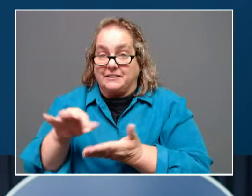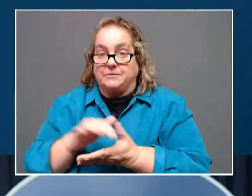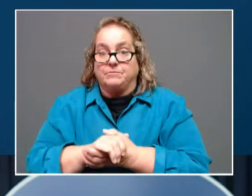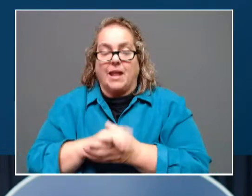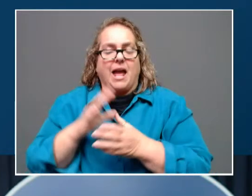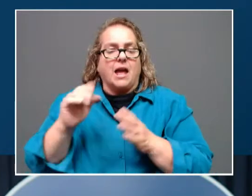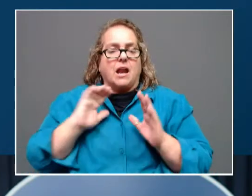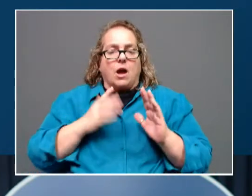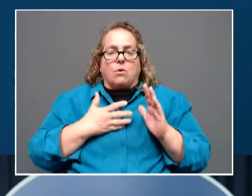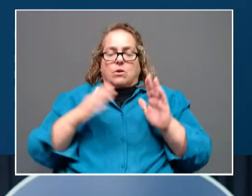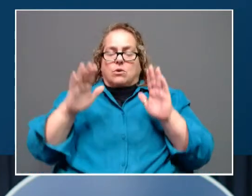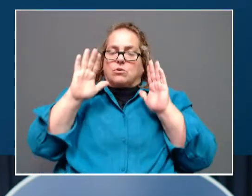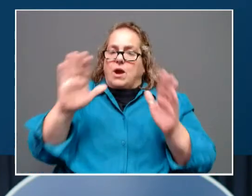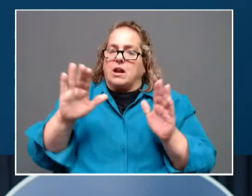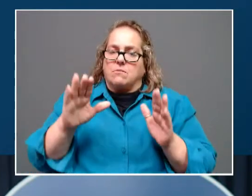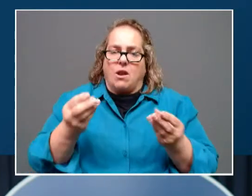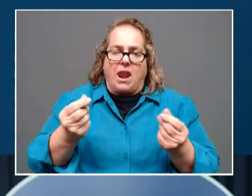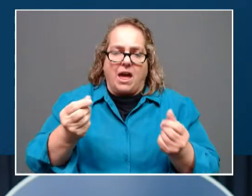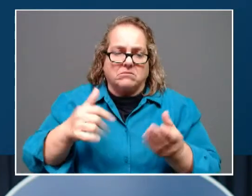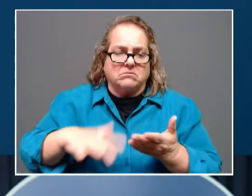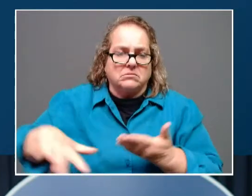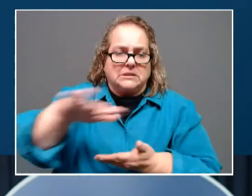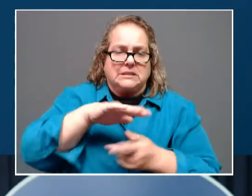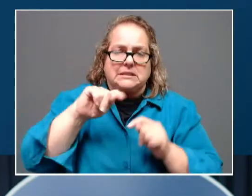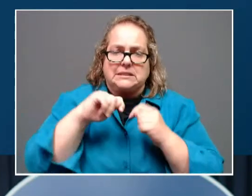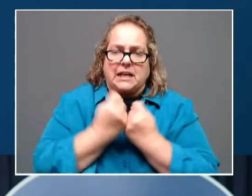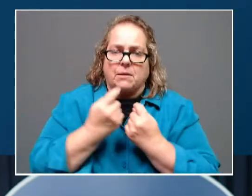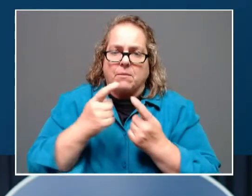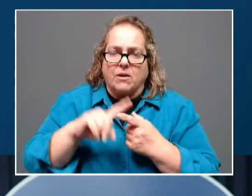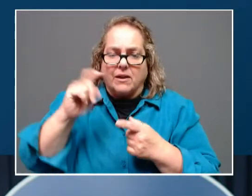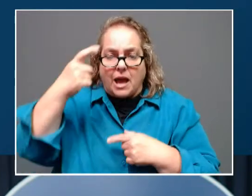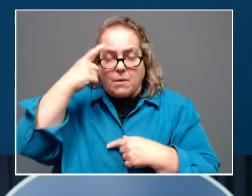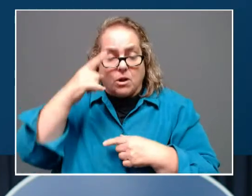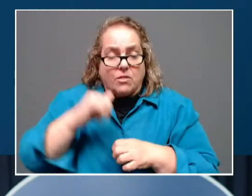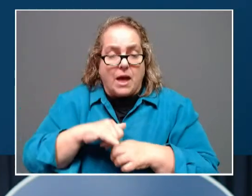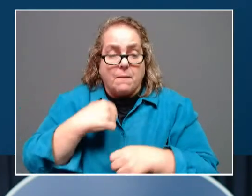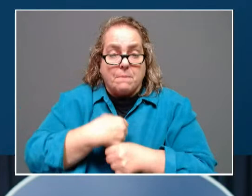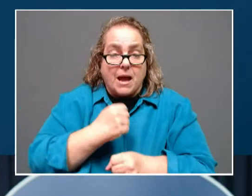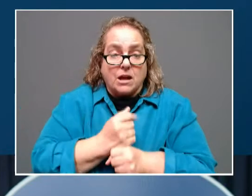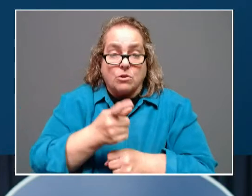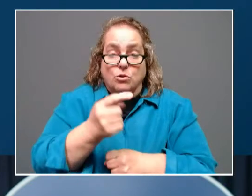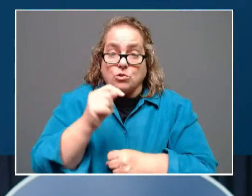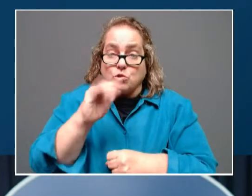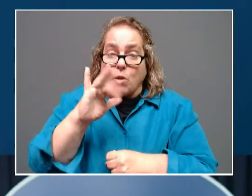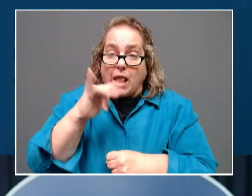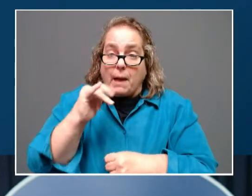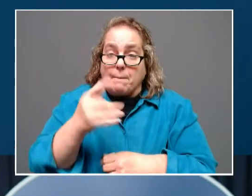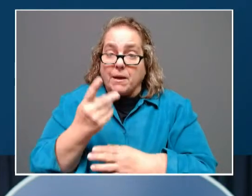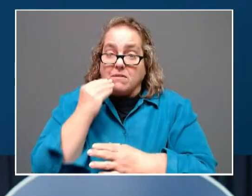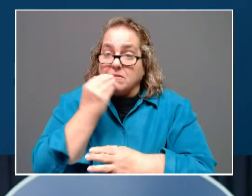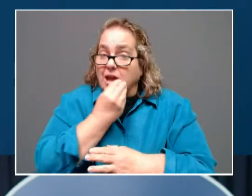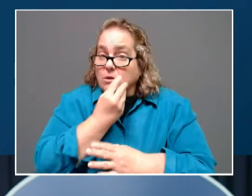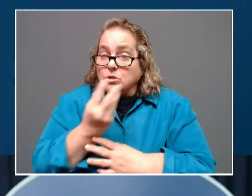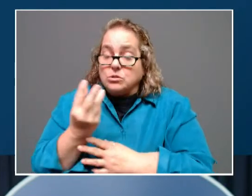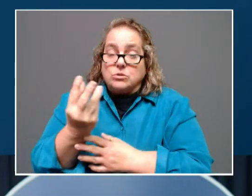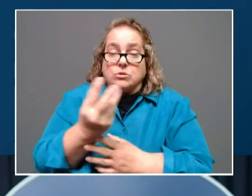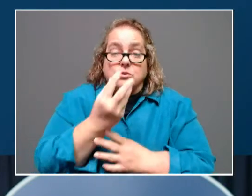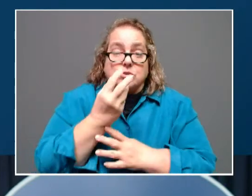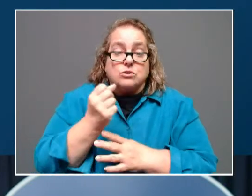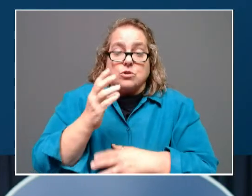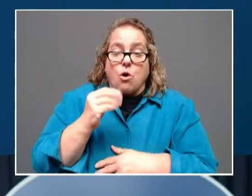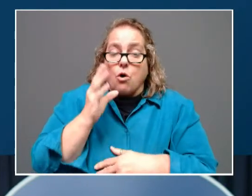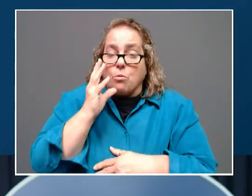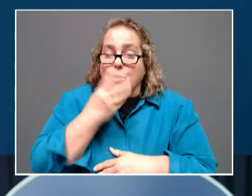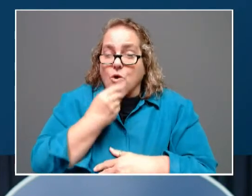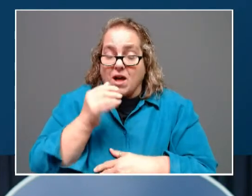at the Capitol, who not only make the tulip display so beautiful, but also help to ensure that those flowers take on special